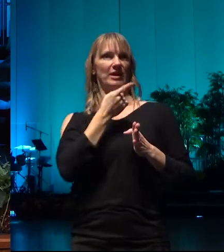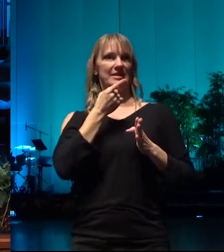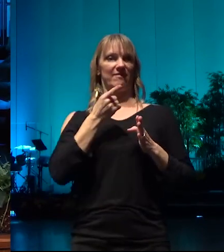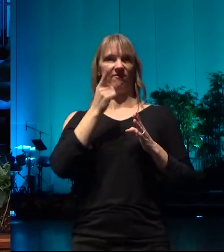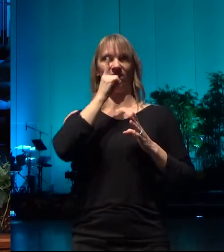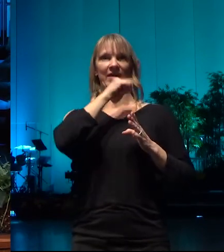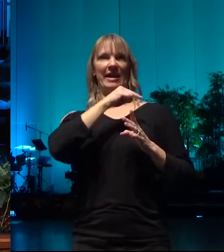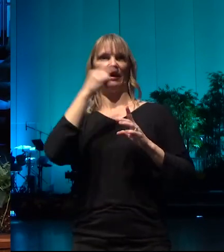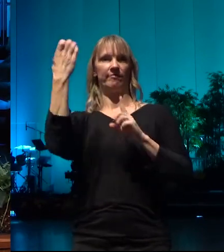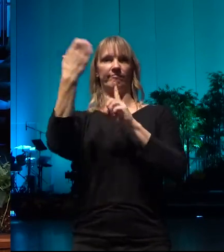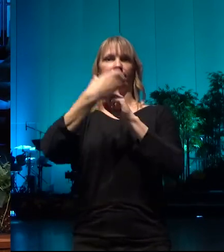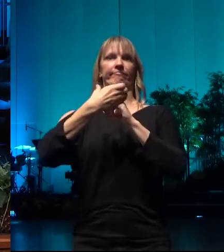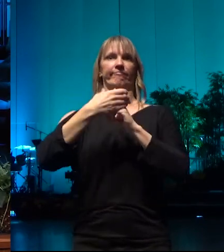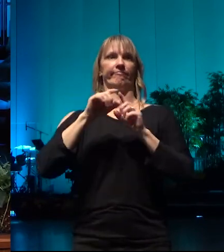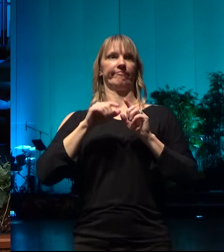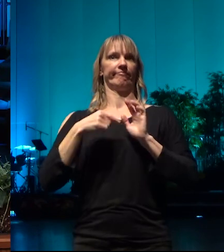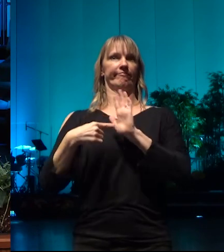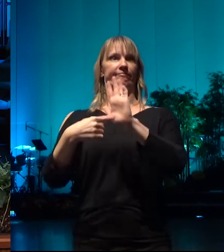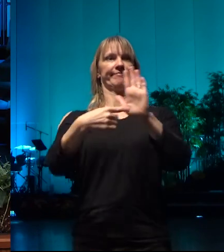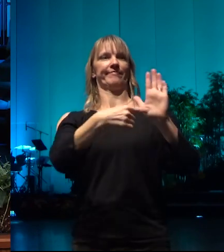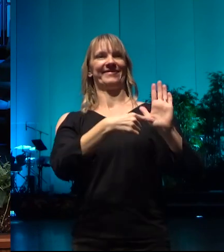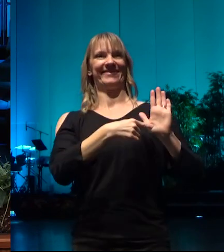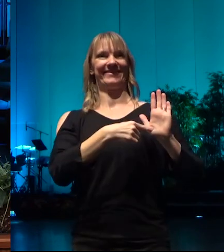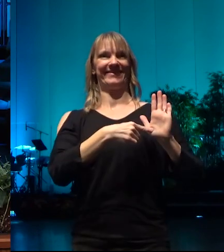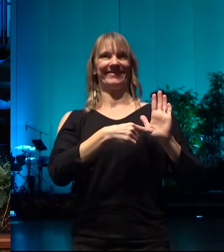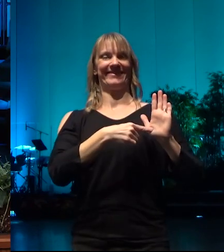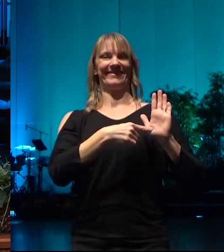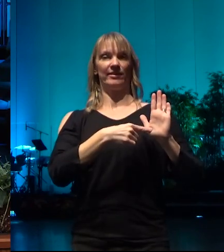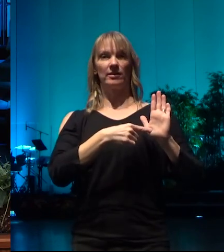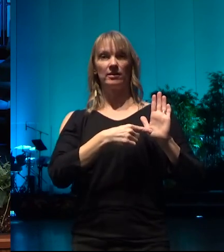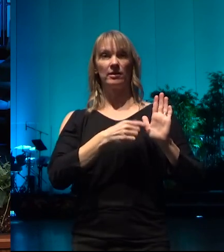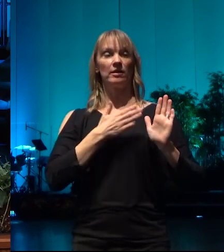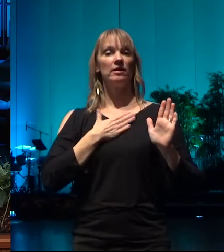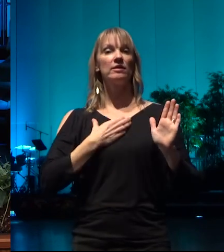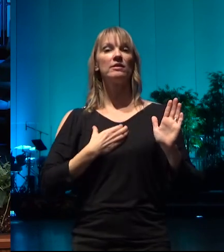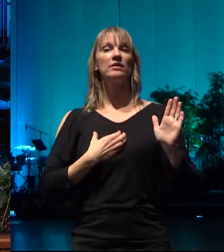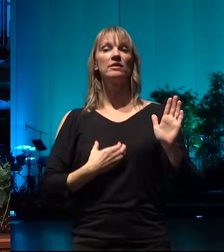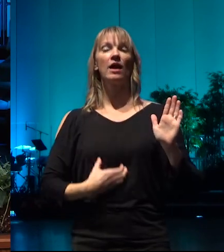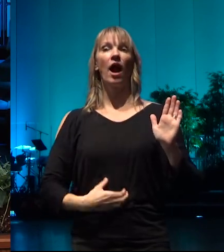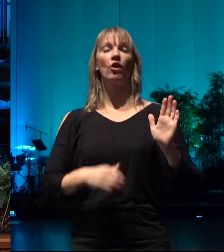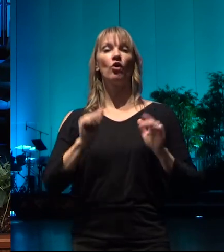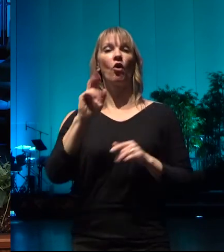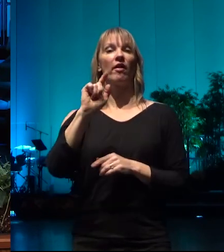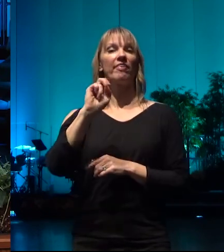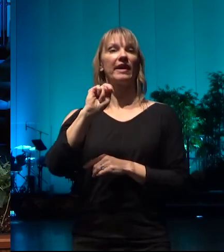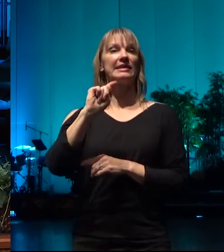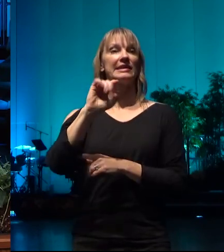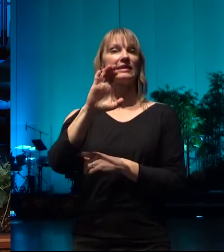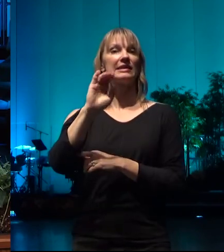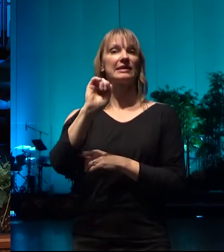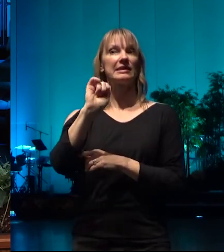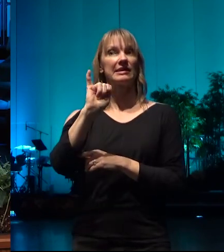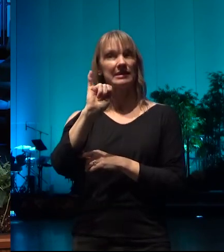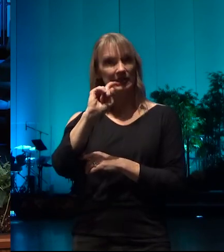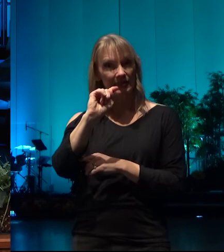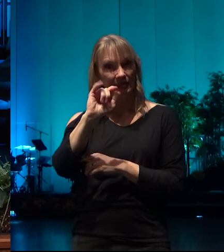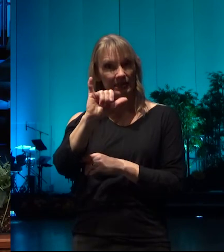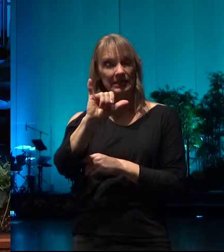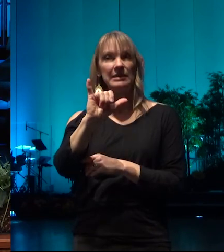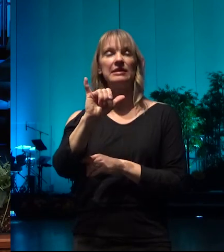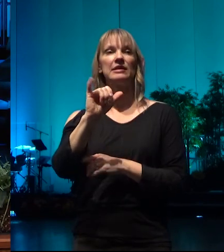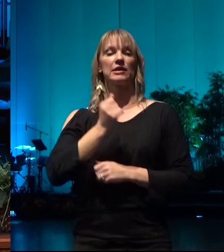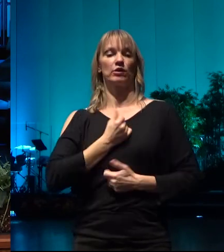image of me out there. And out of my desire for all of that authenticity